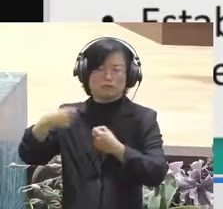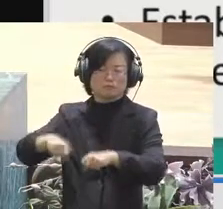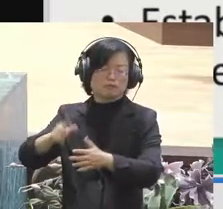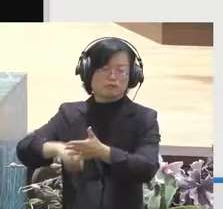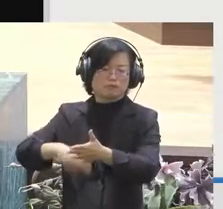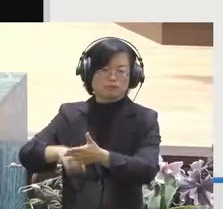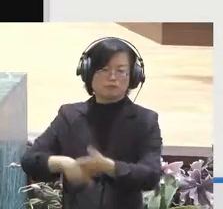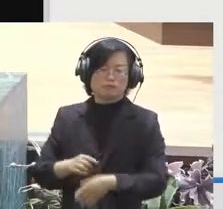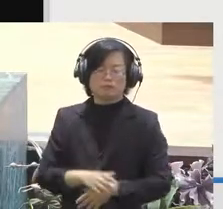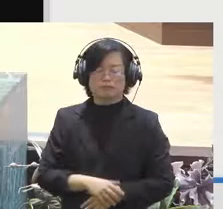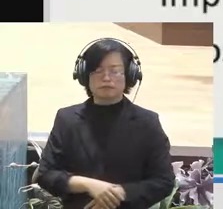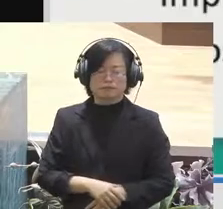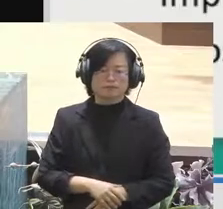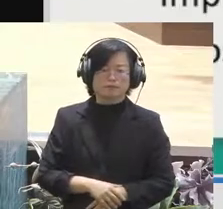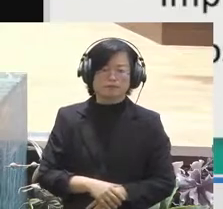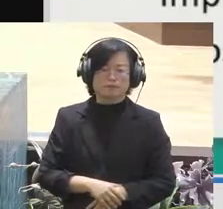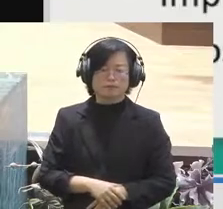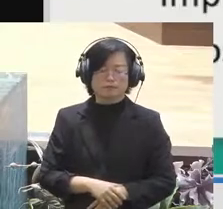strategy.